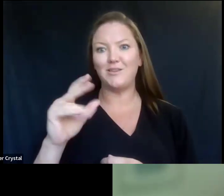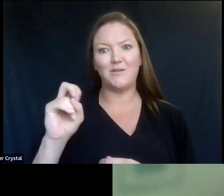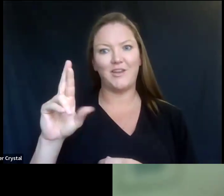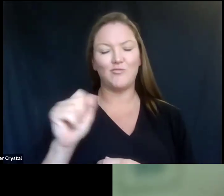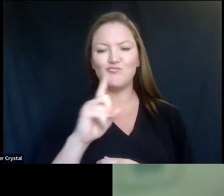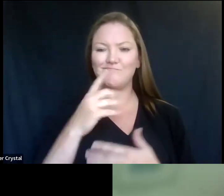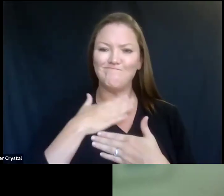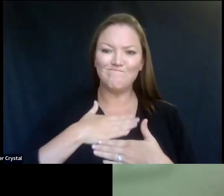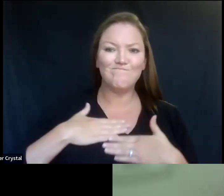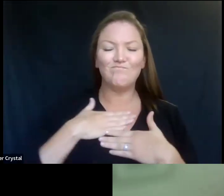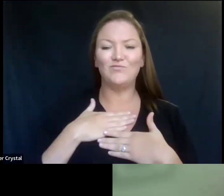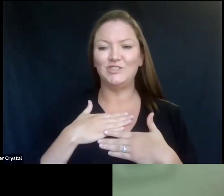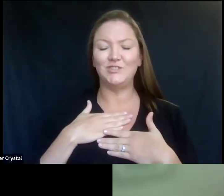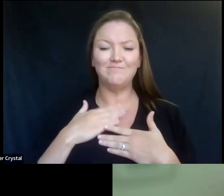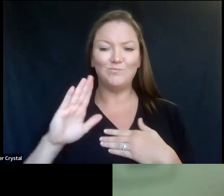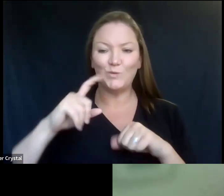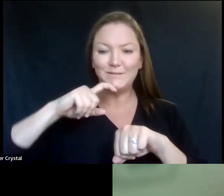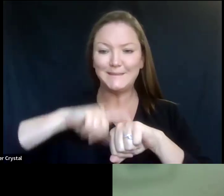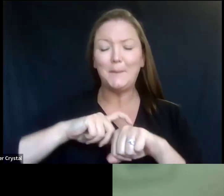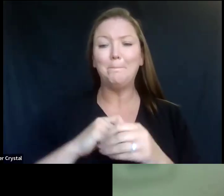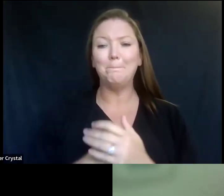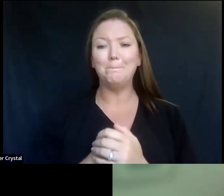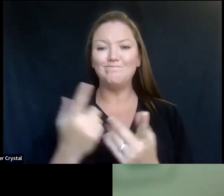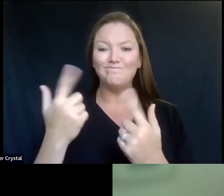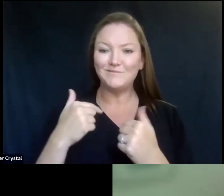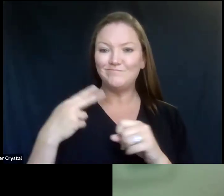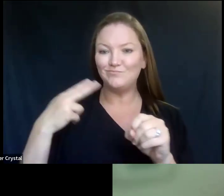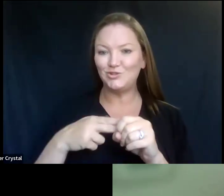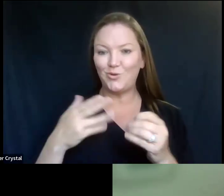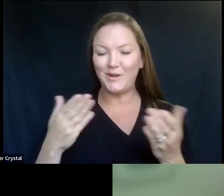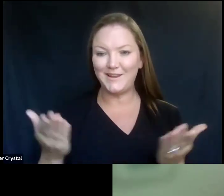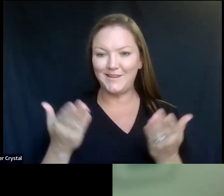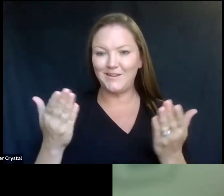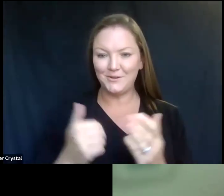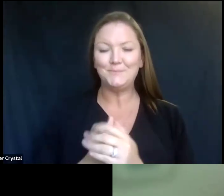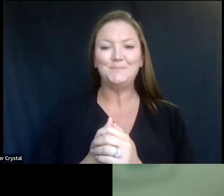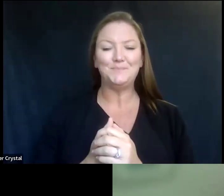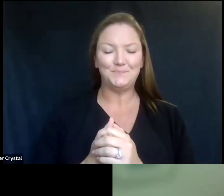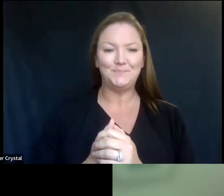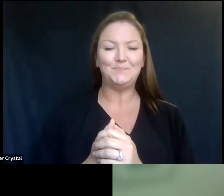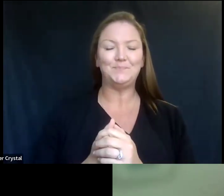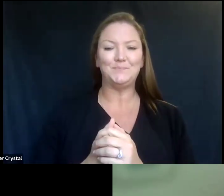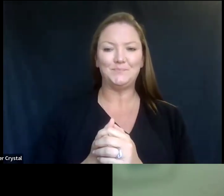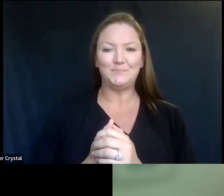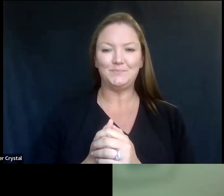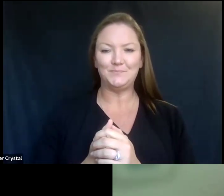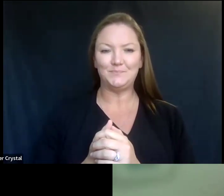really appreciate you taking the time to be here with us at the Digital Equity Community of Practice.